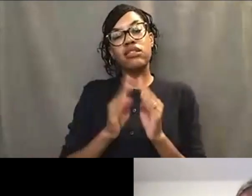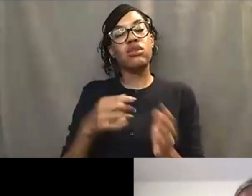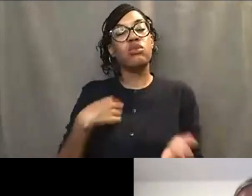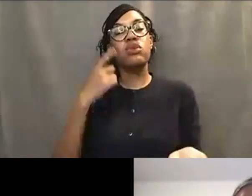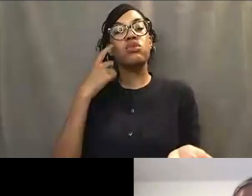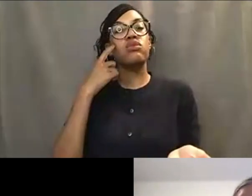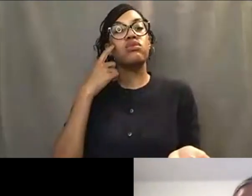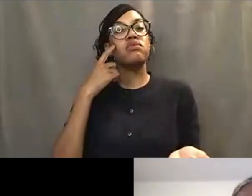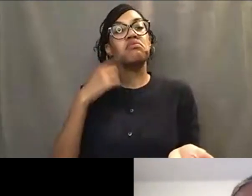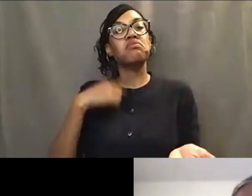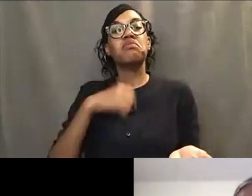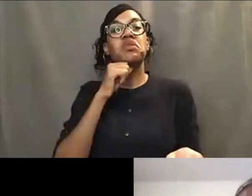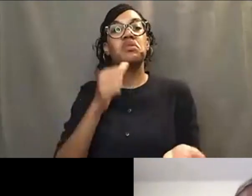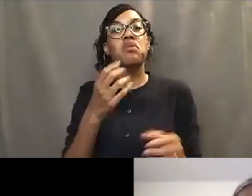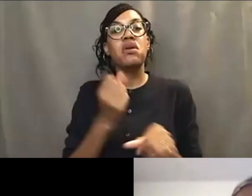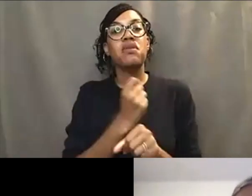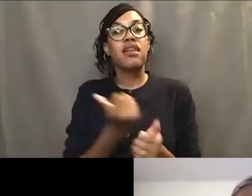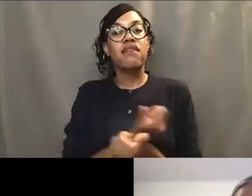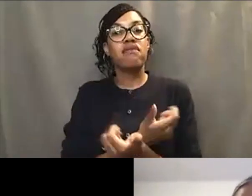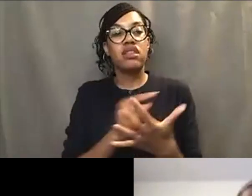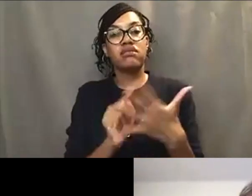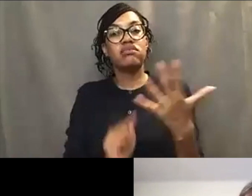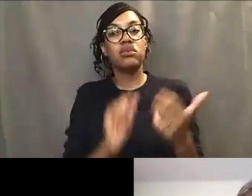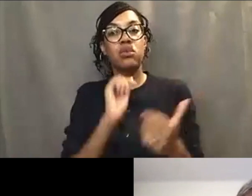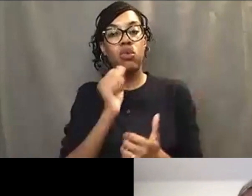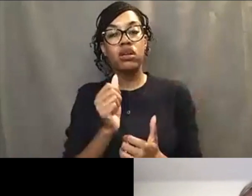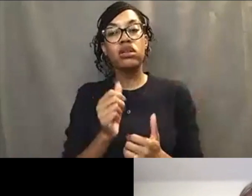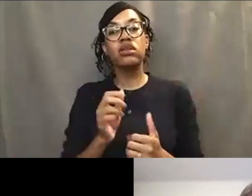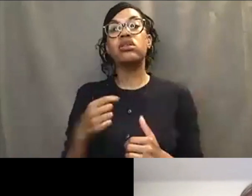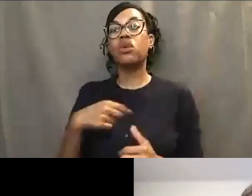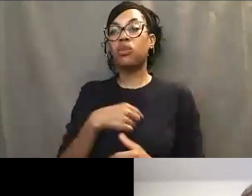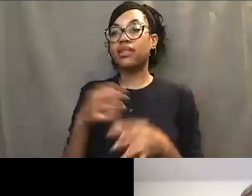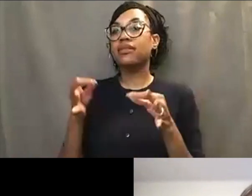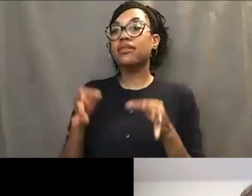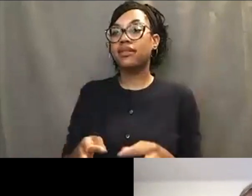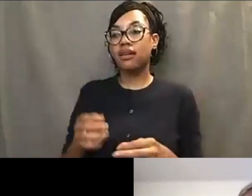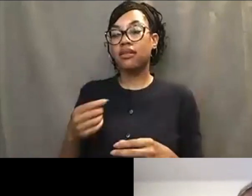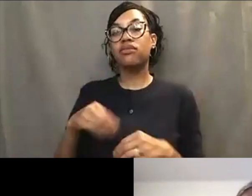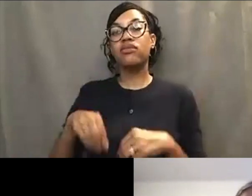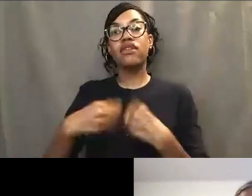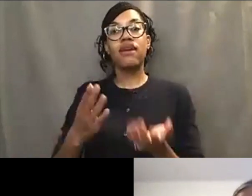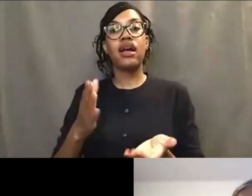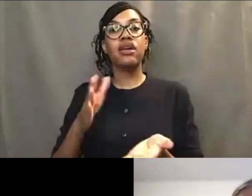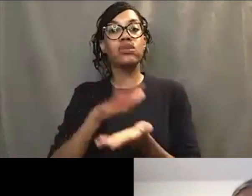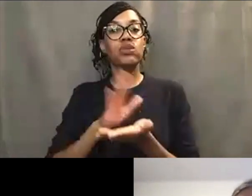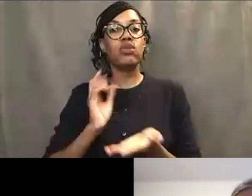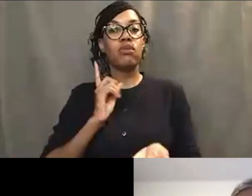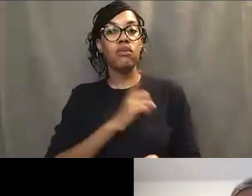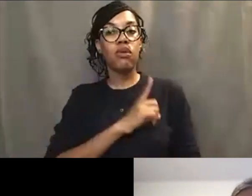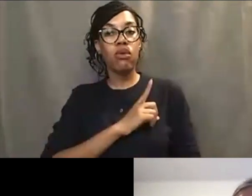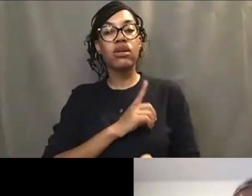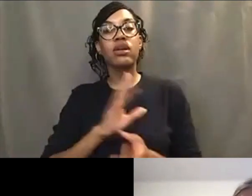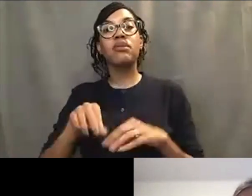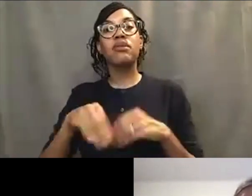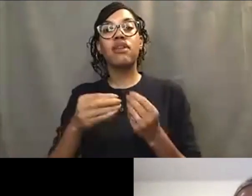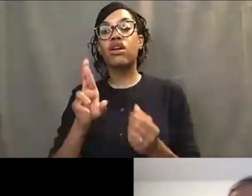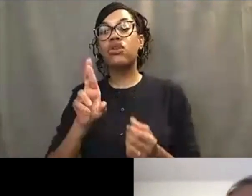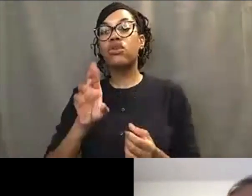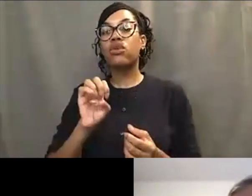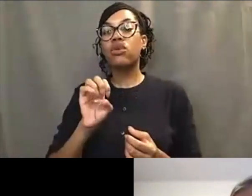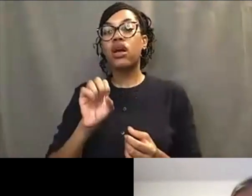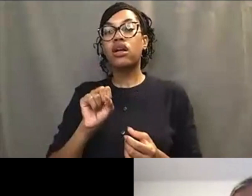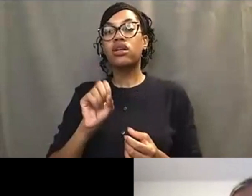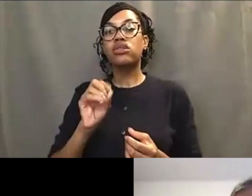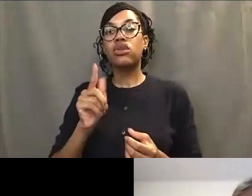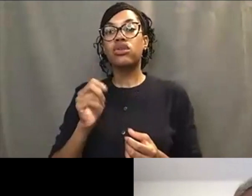process, engaged school board members to present a resolution on community schools. We took our fight to the billionaires'